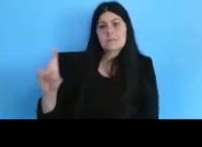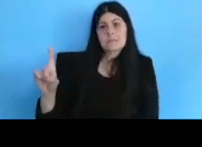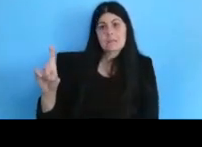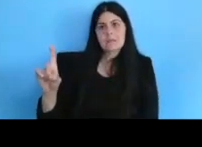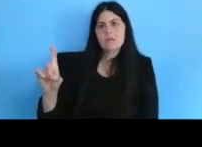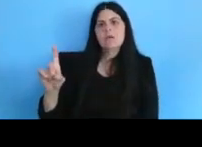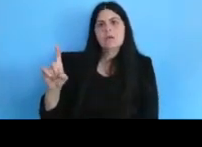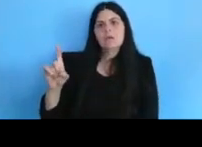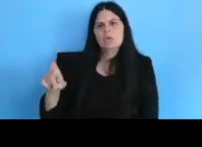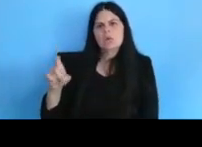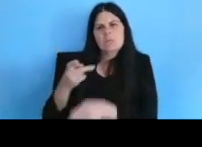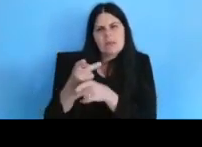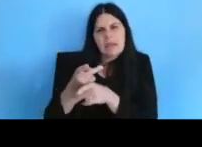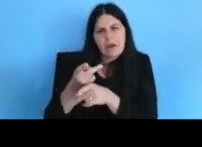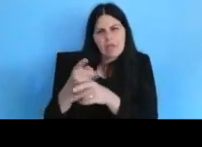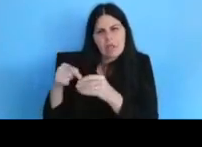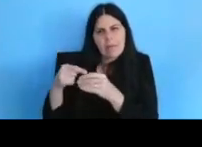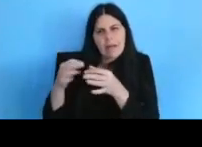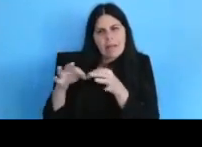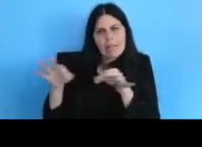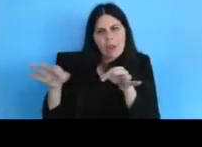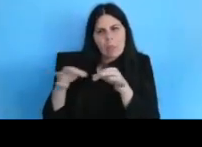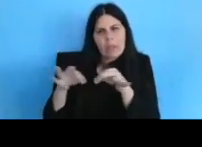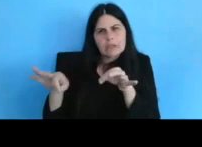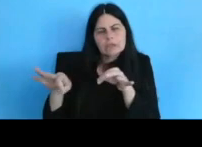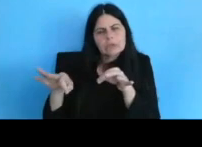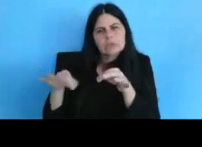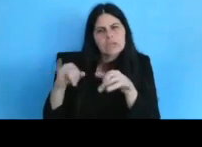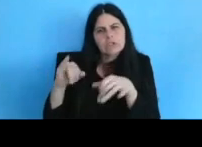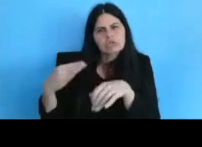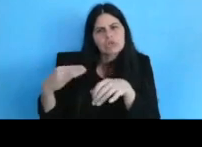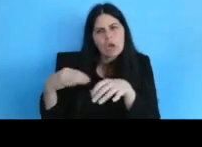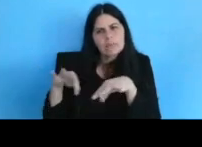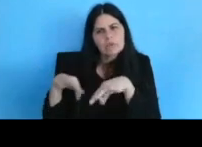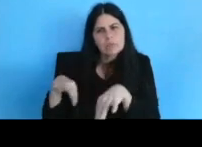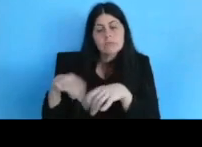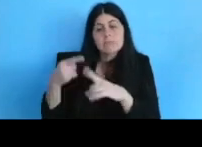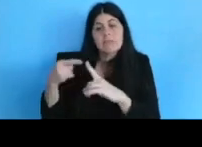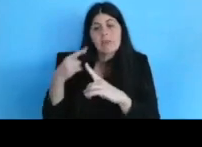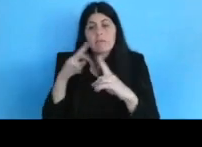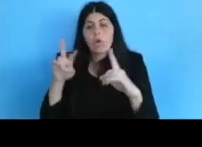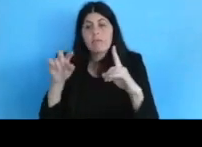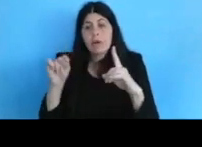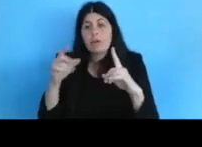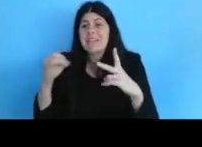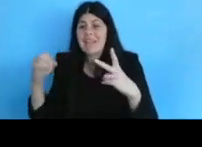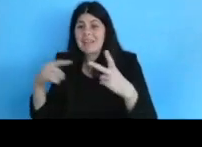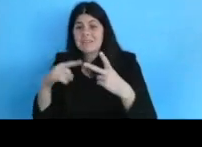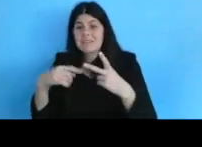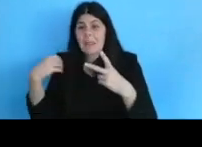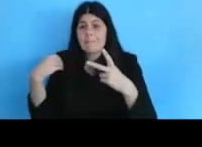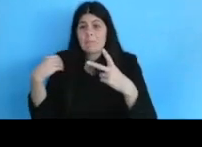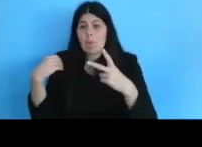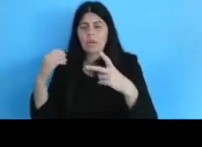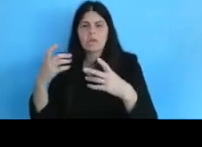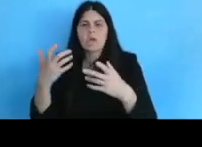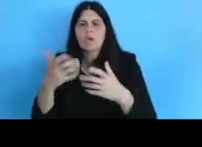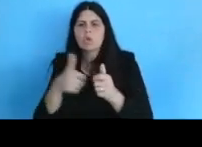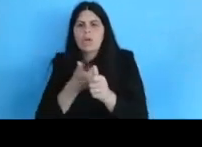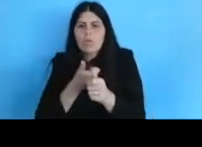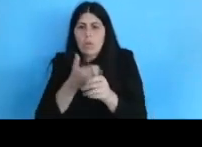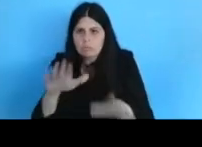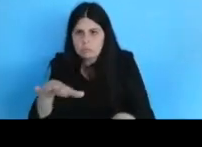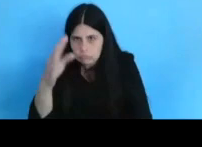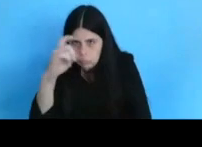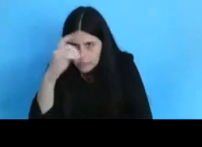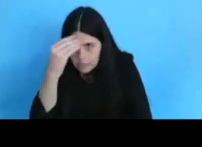with your language and job descriptions. And this is really particular for veterans and for employers, because you want to avoid just words of wisdom. You want to avoid any